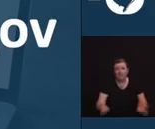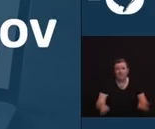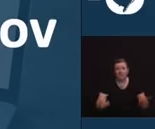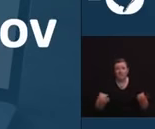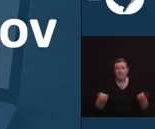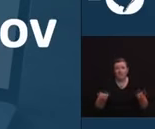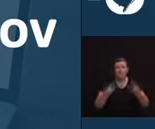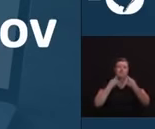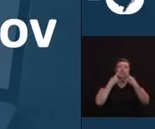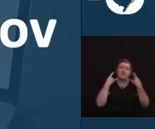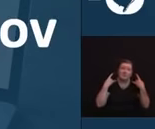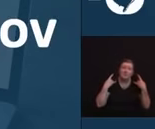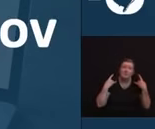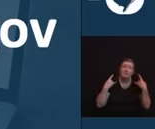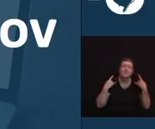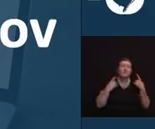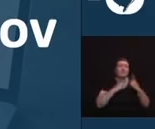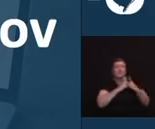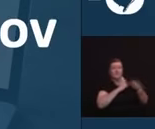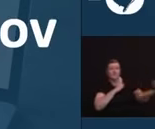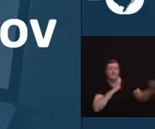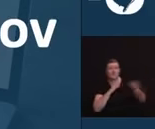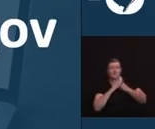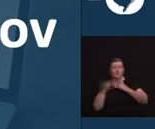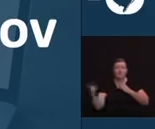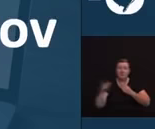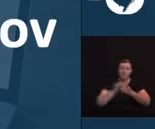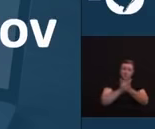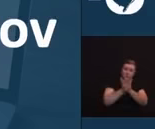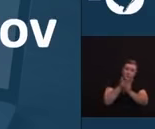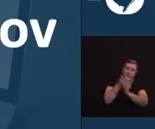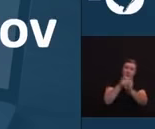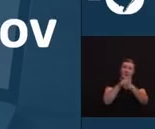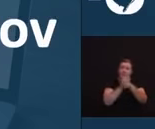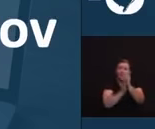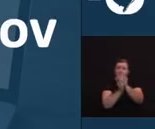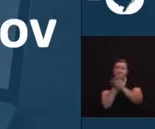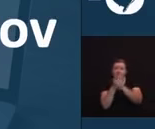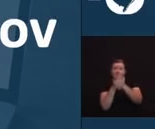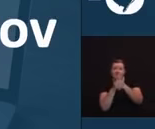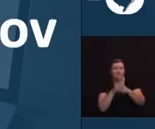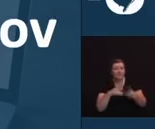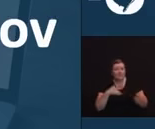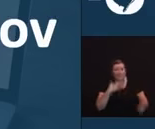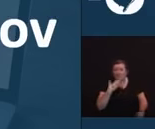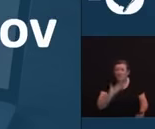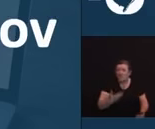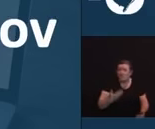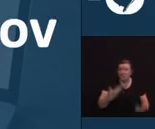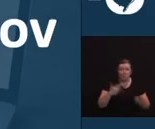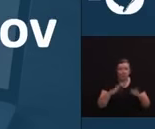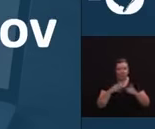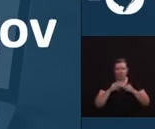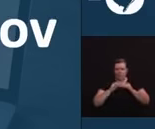hands, using common sense, taking yourself off the field if you don't feel well or you've been exposed. That's all we got right now, folks. Better